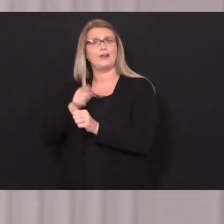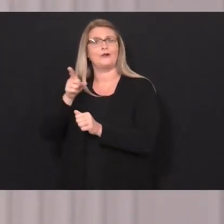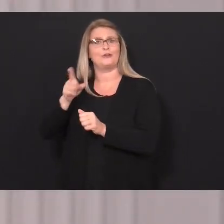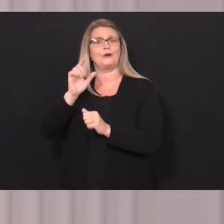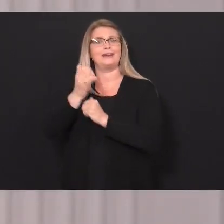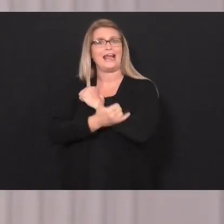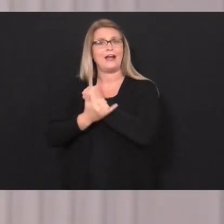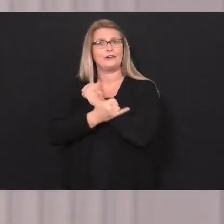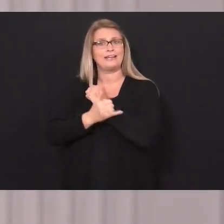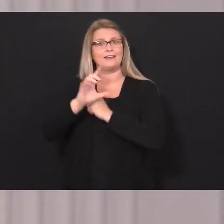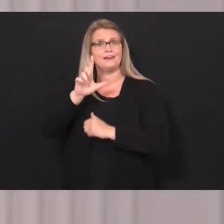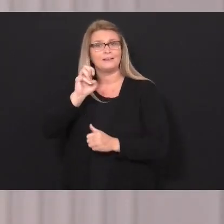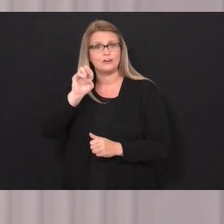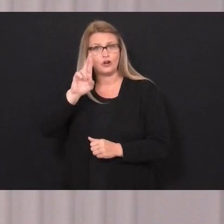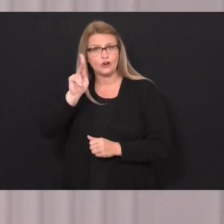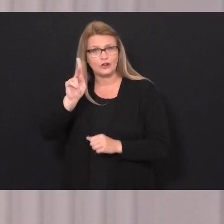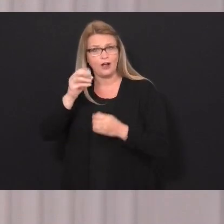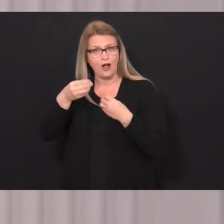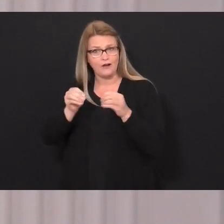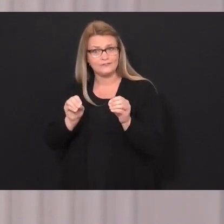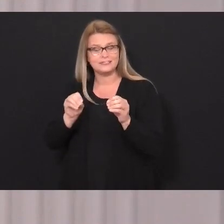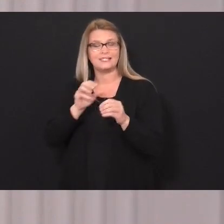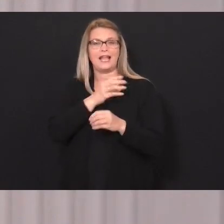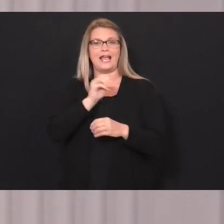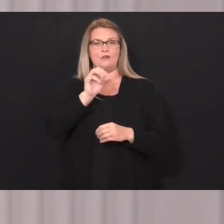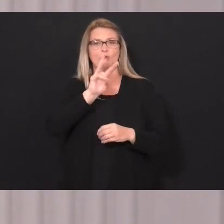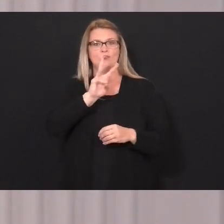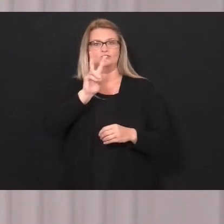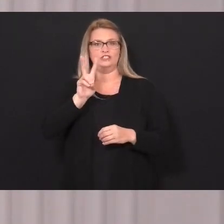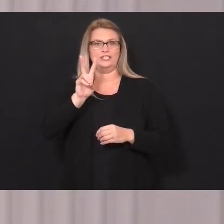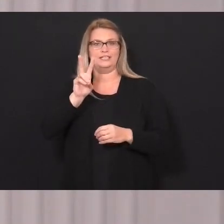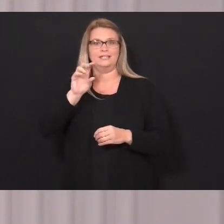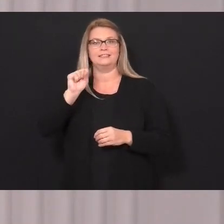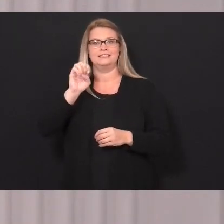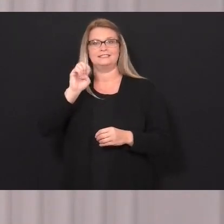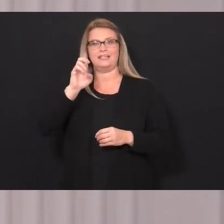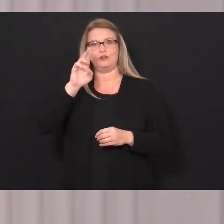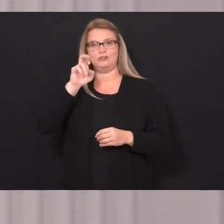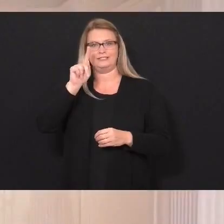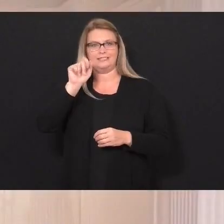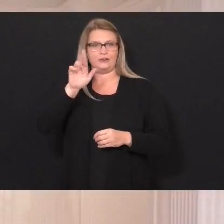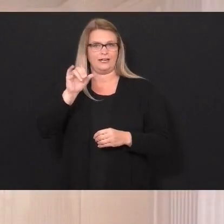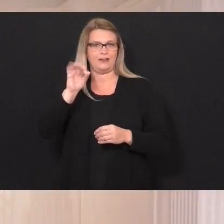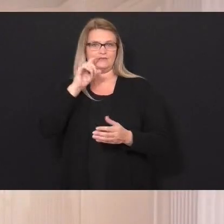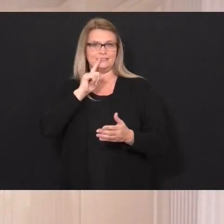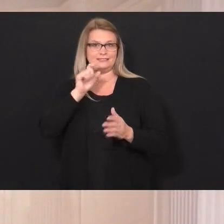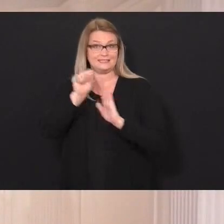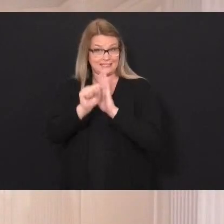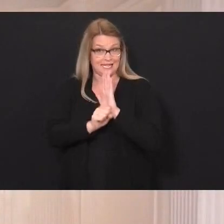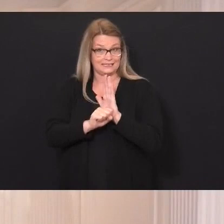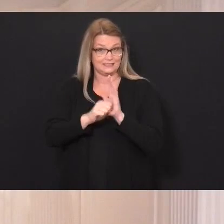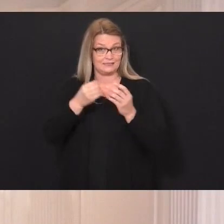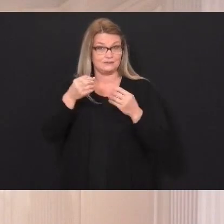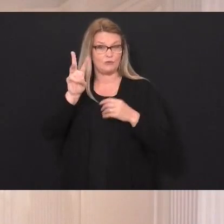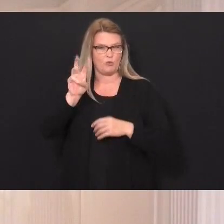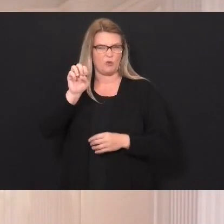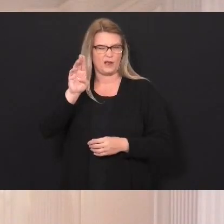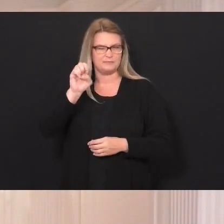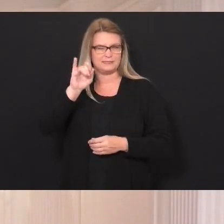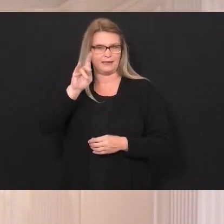information to your area, as well as the West Virginia Secretary of State's website, GoVoteWV. Thank you. Thank